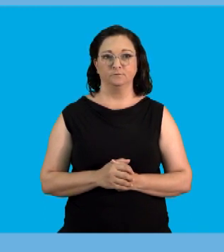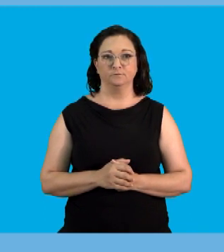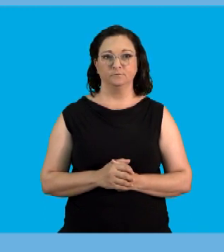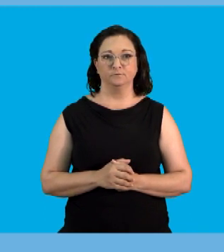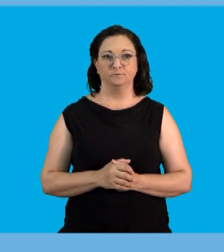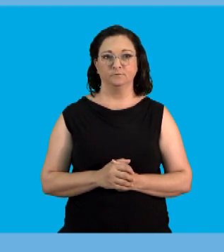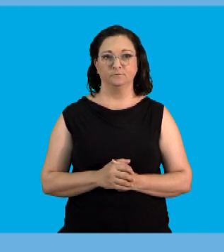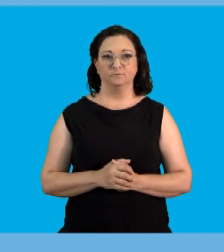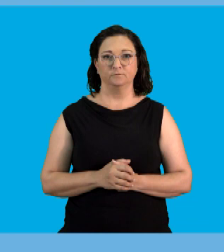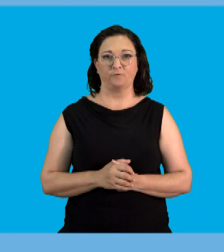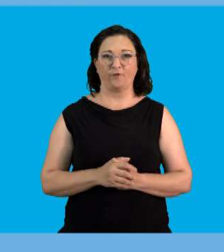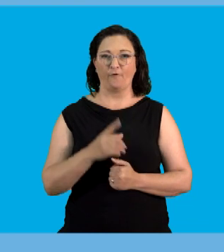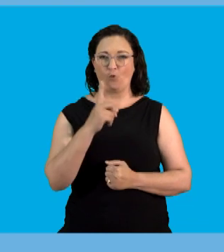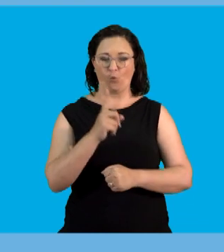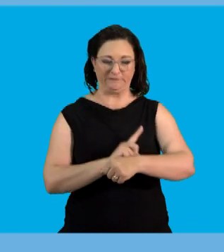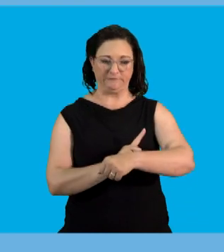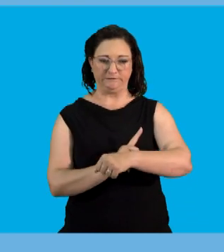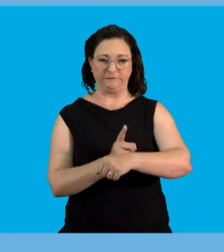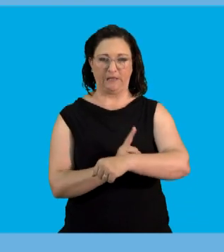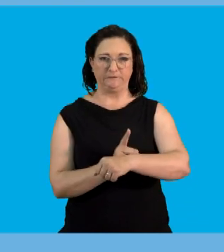per second.